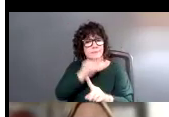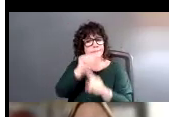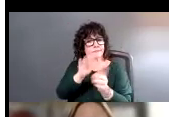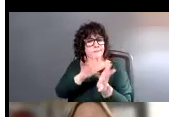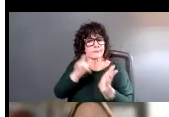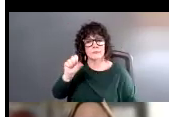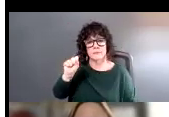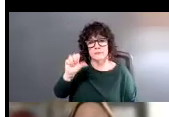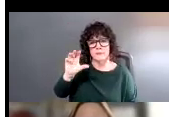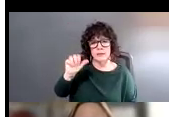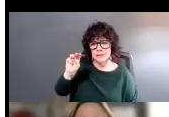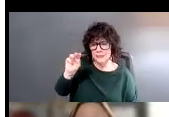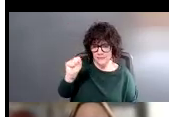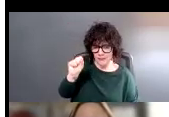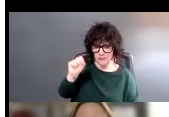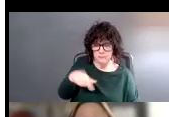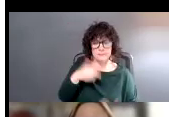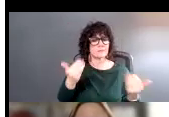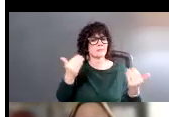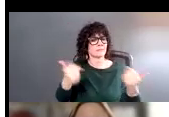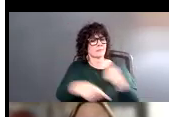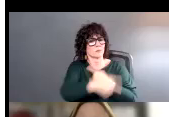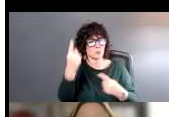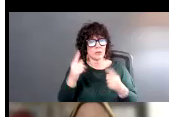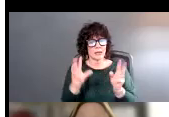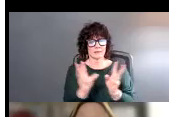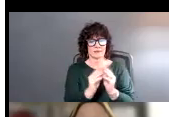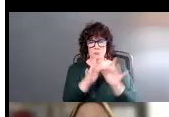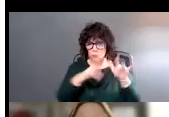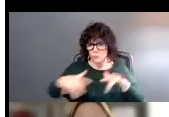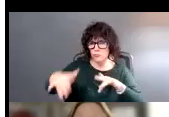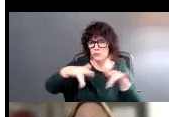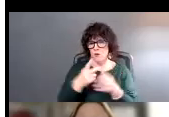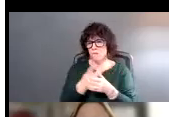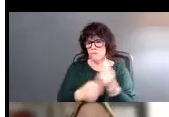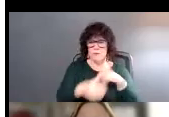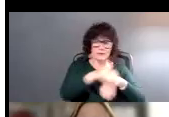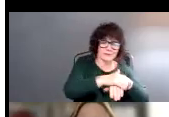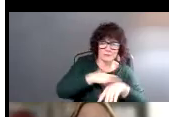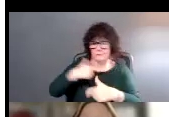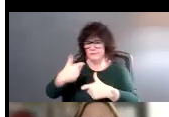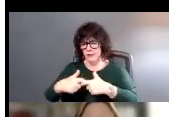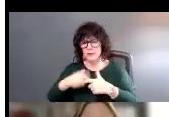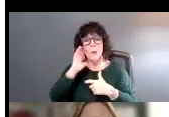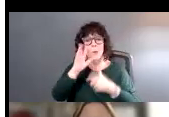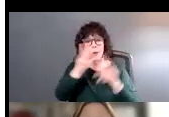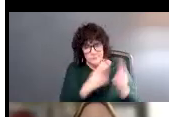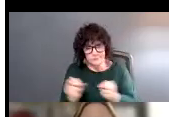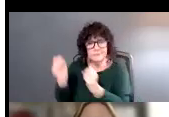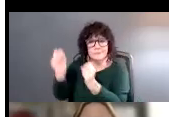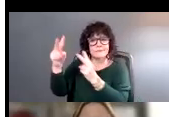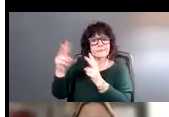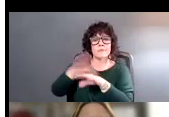make it available on our website and those of our partners. Public Counsel is committed to language justice